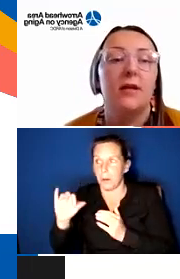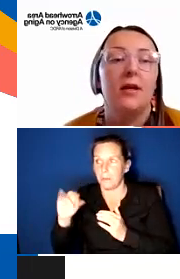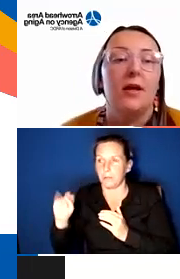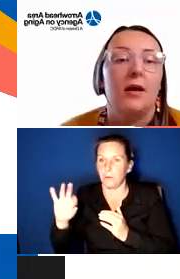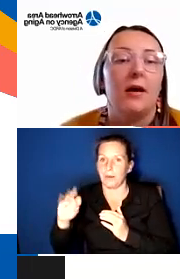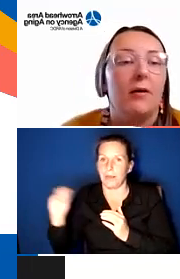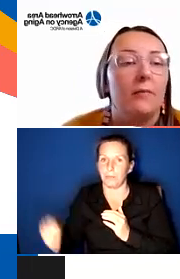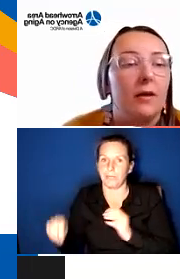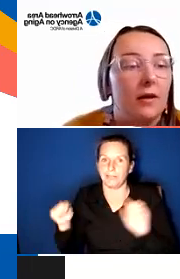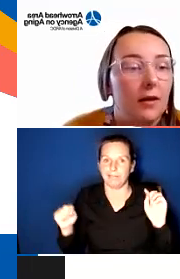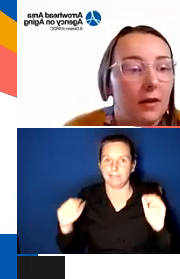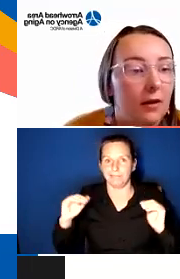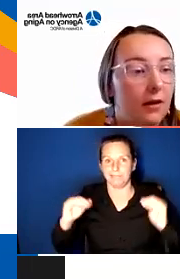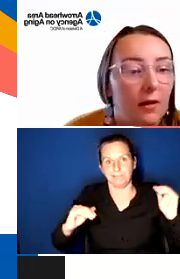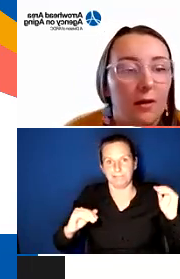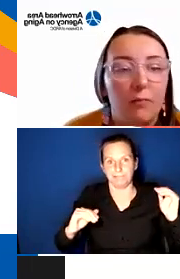prevalence.